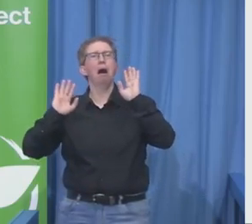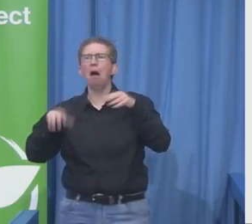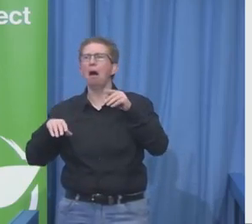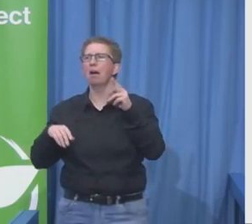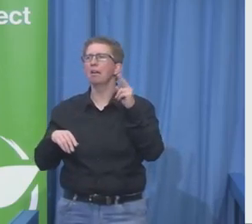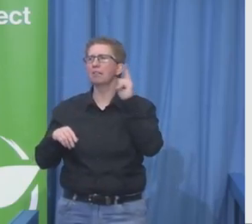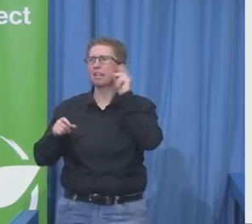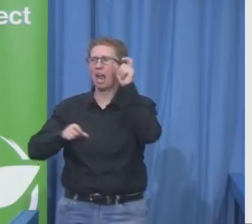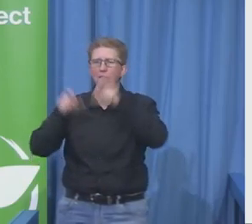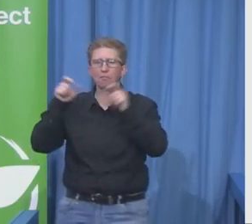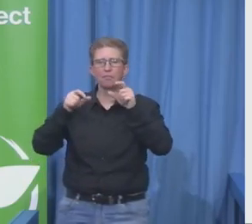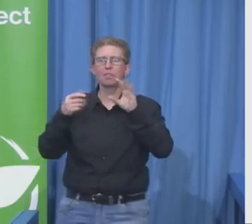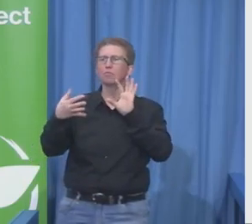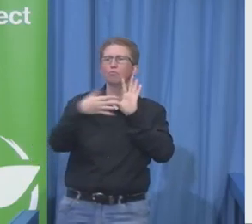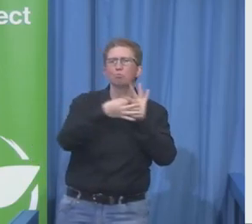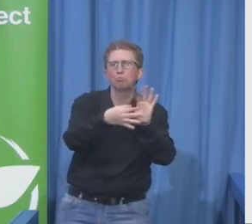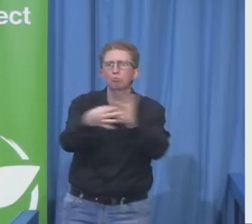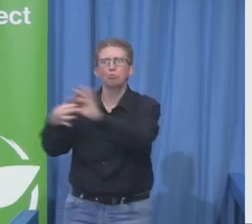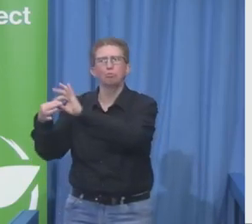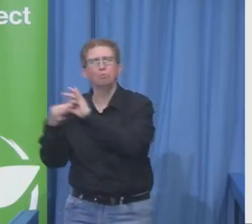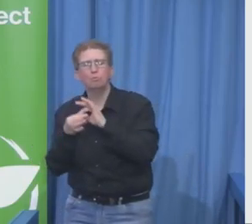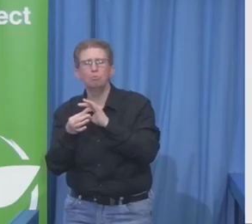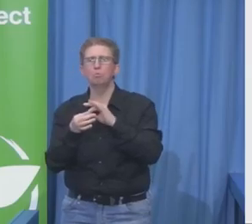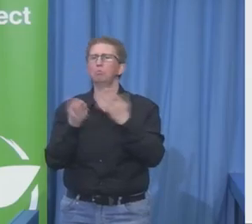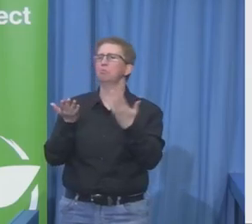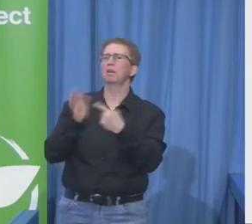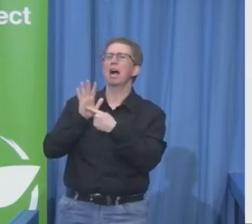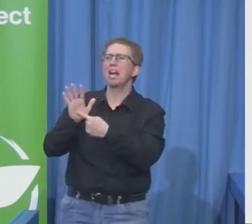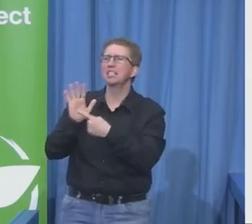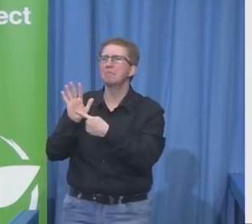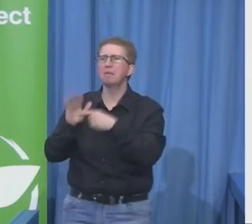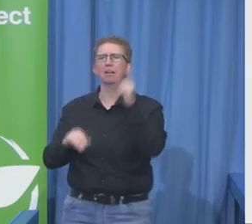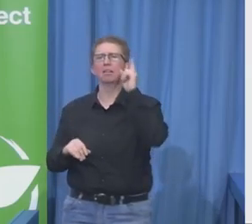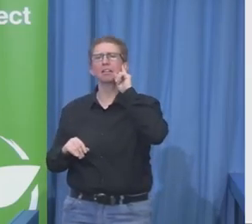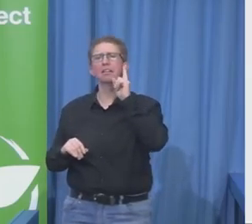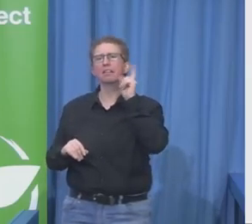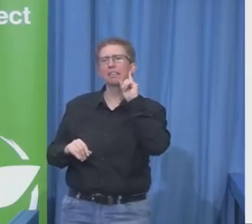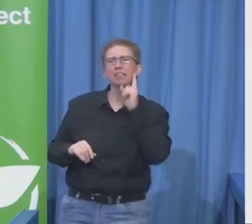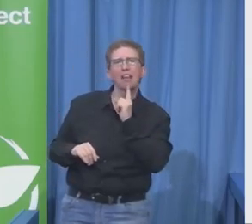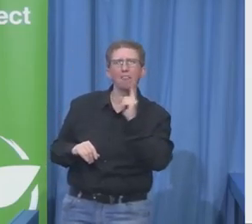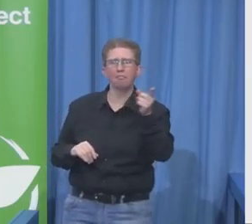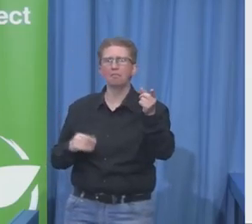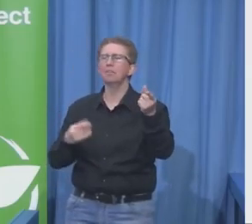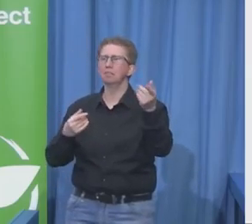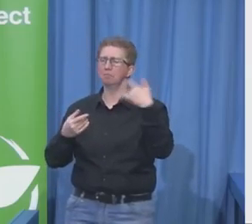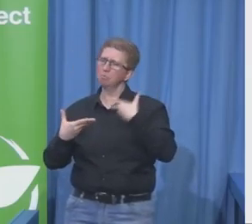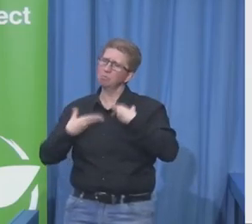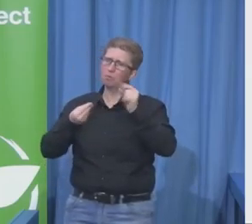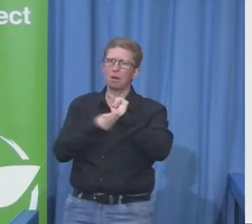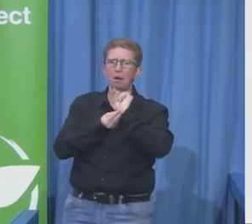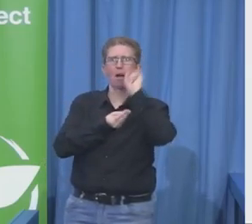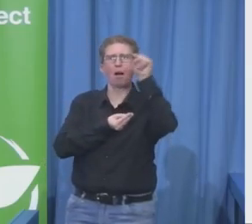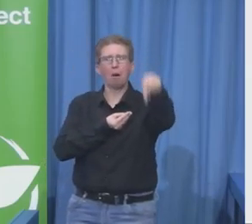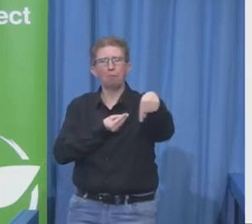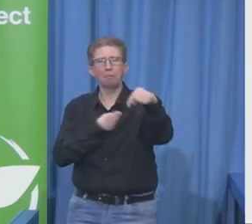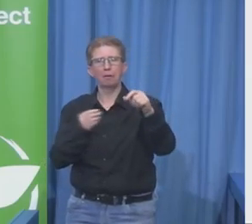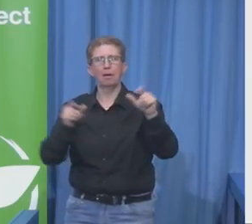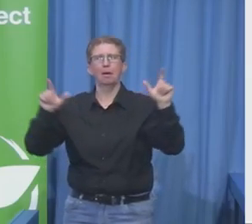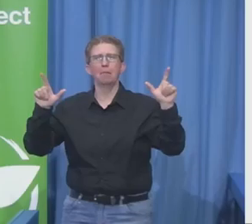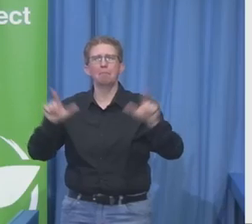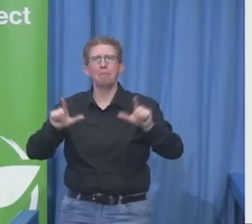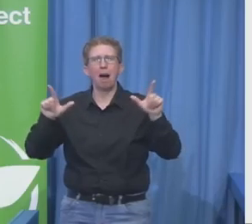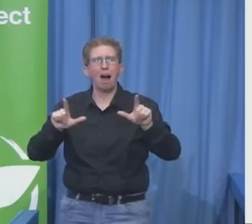birthday party at a deaf person's house. And when I entered the room, the house, there was completely silence,